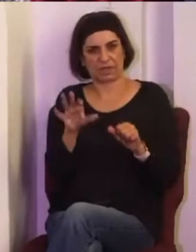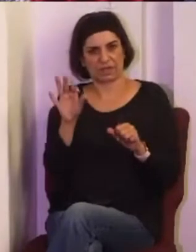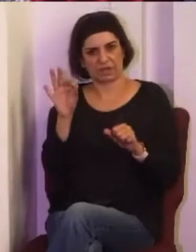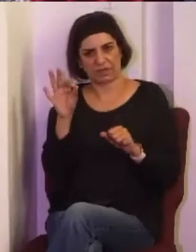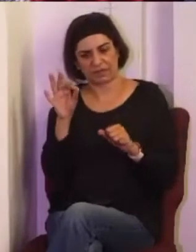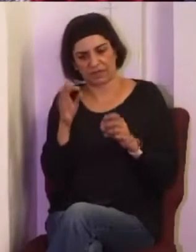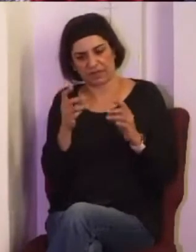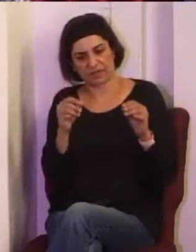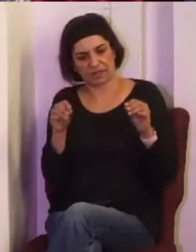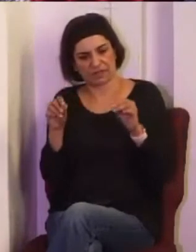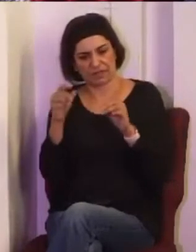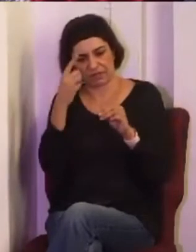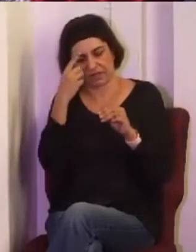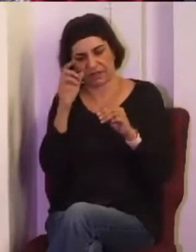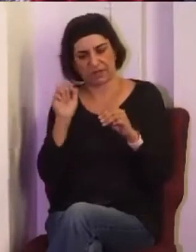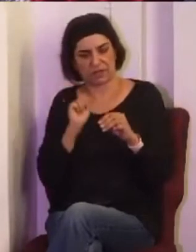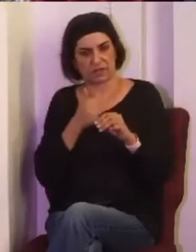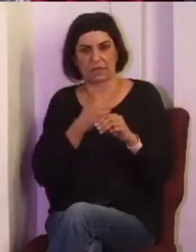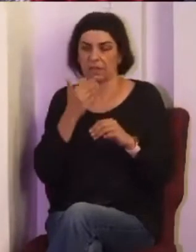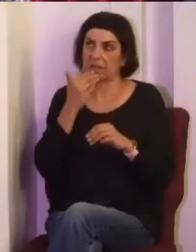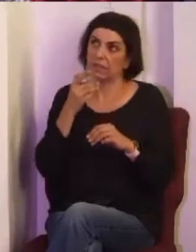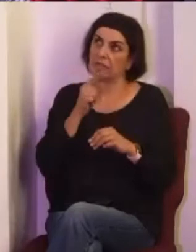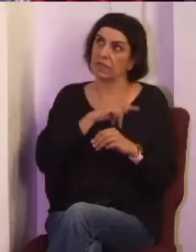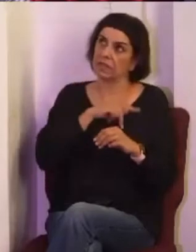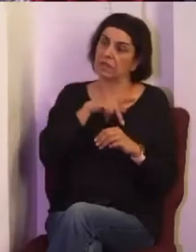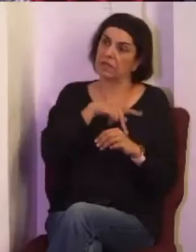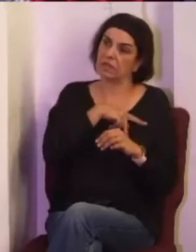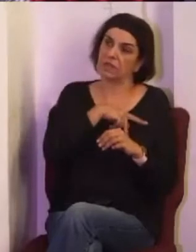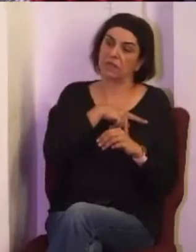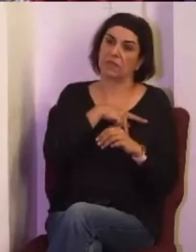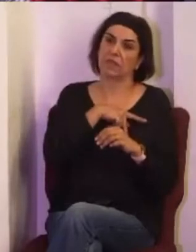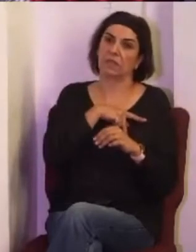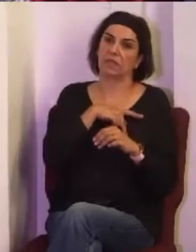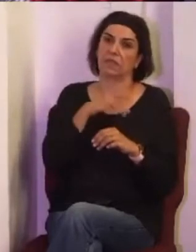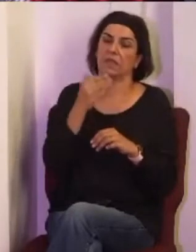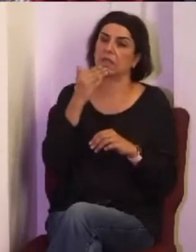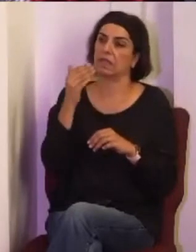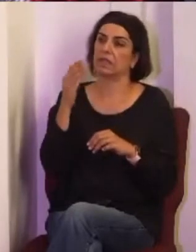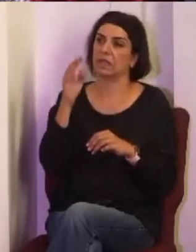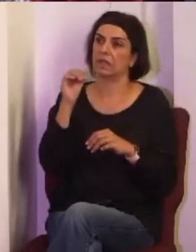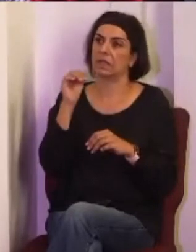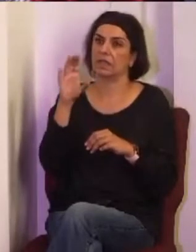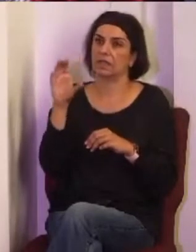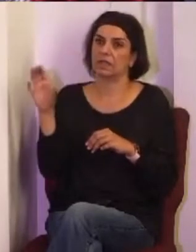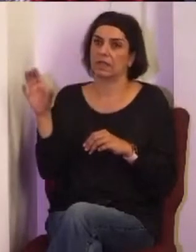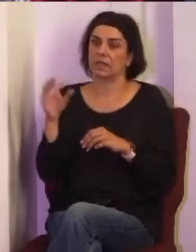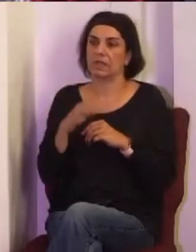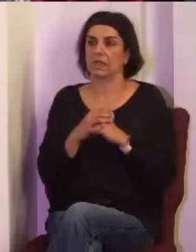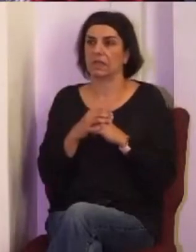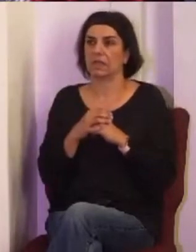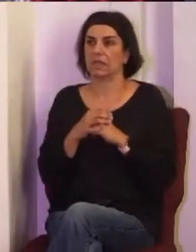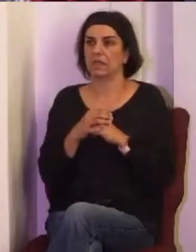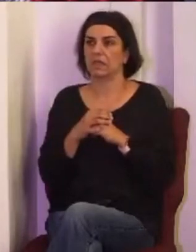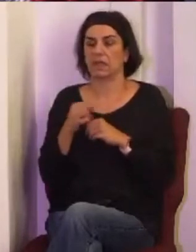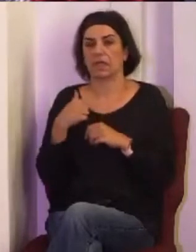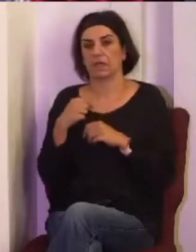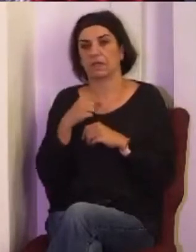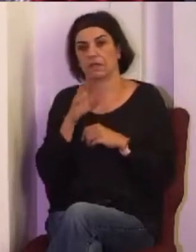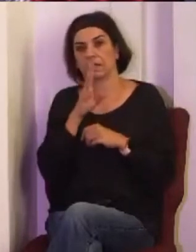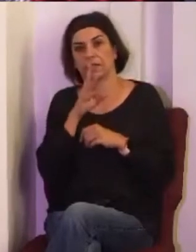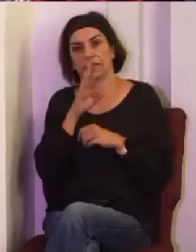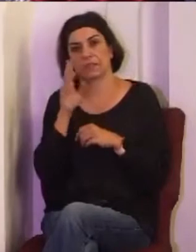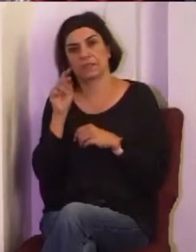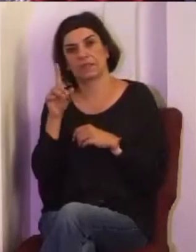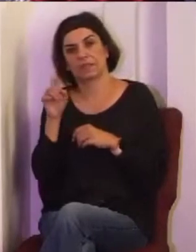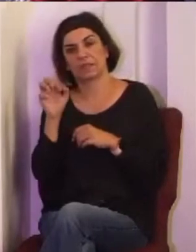Troy. Thank you, MCC. I was talking to Derek Singletary last night in Melbourne, Australia, and he